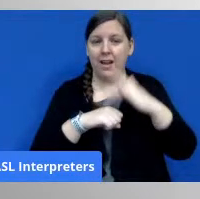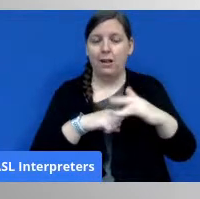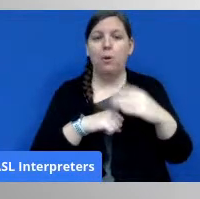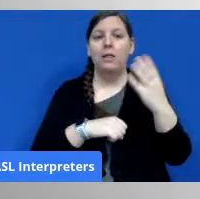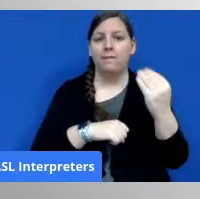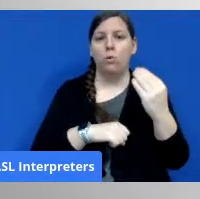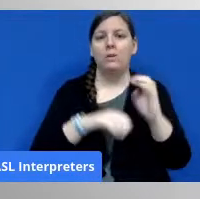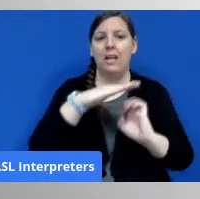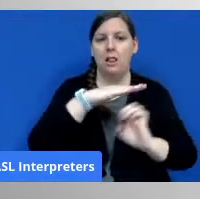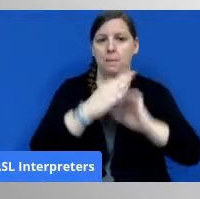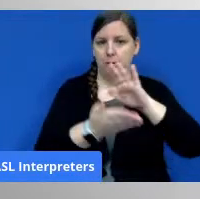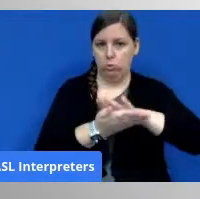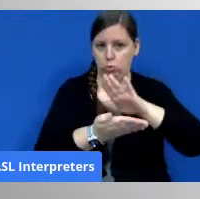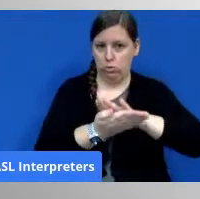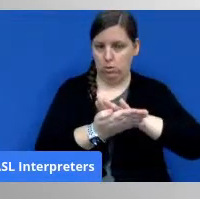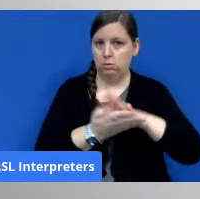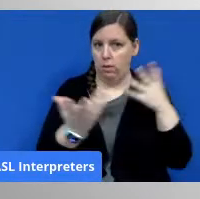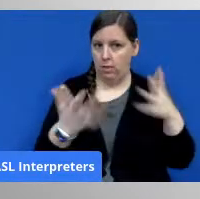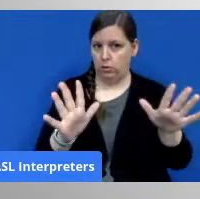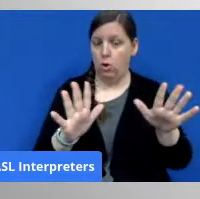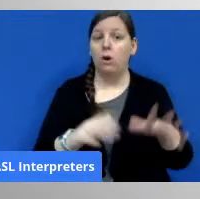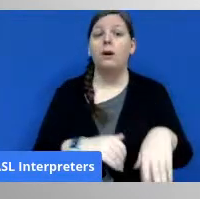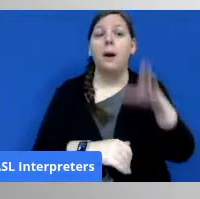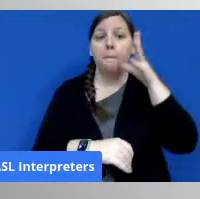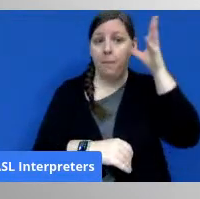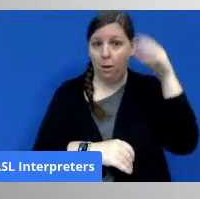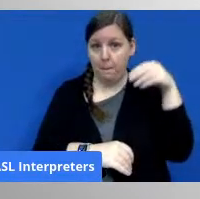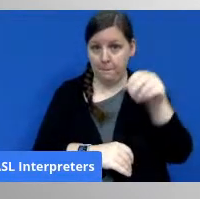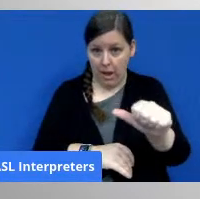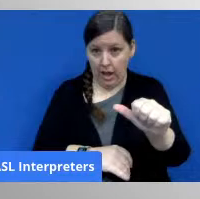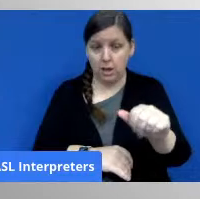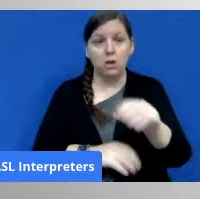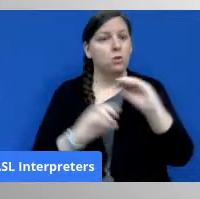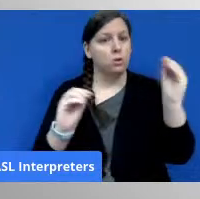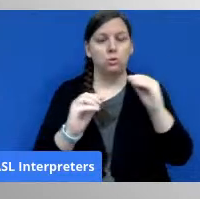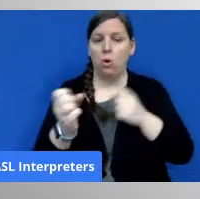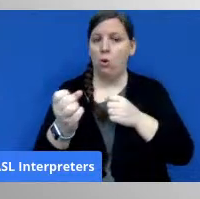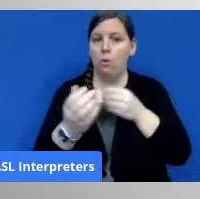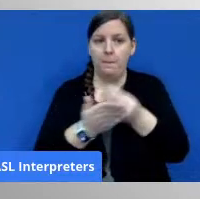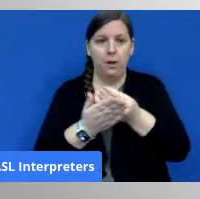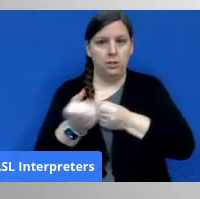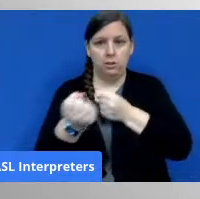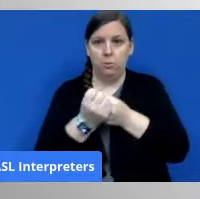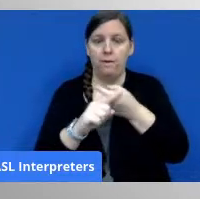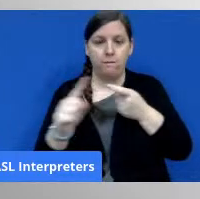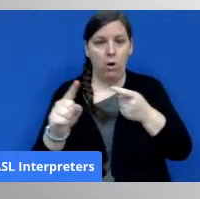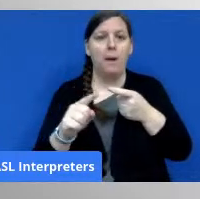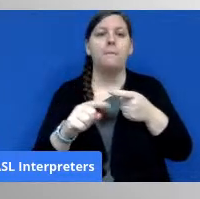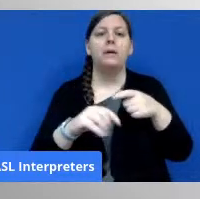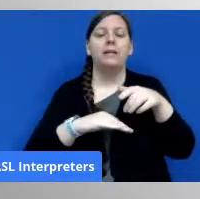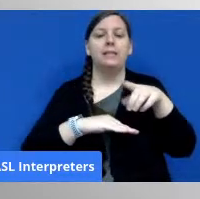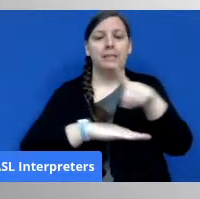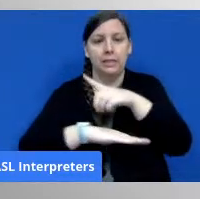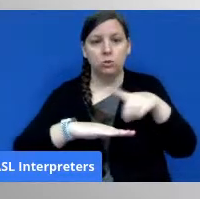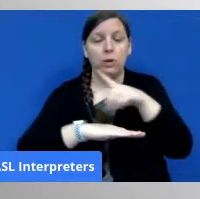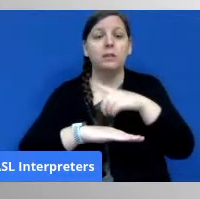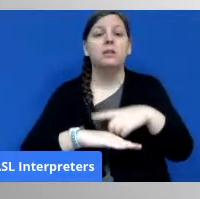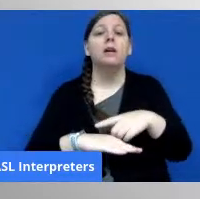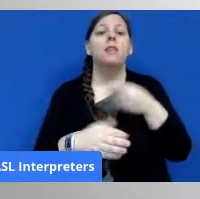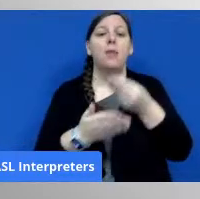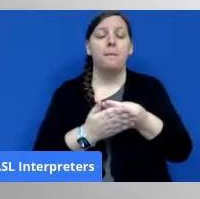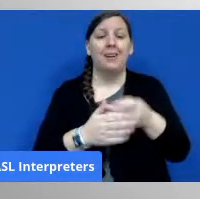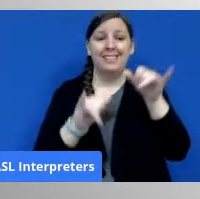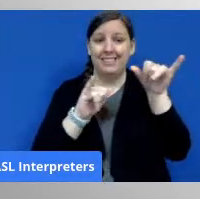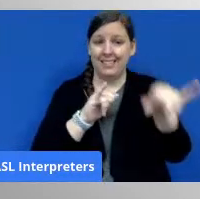elementary schools. They are parent funded. There's no monetary support from the district. The funds remain at the specific school that the